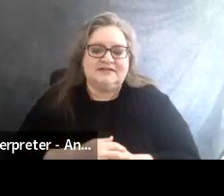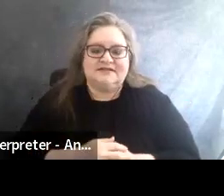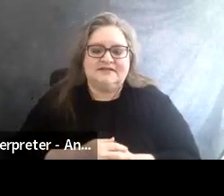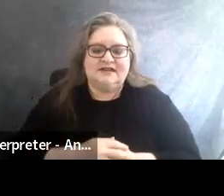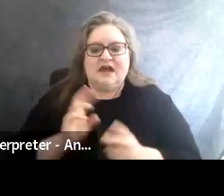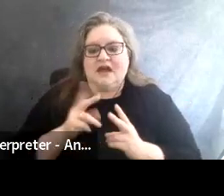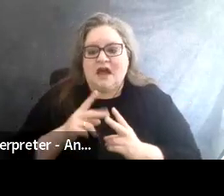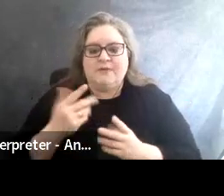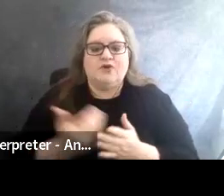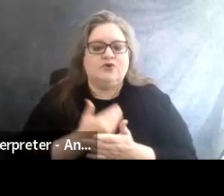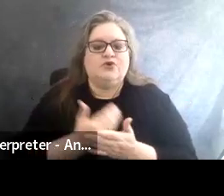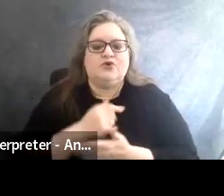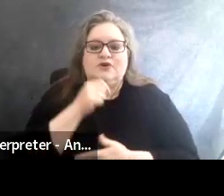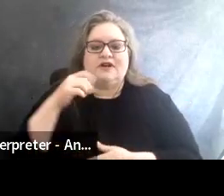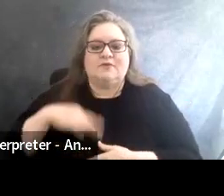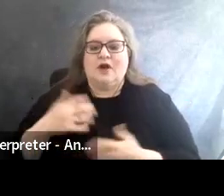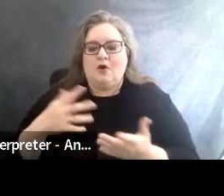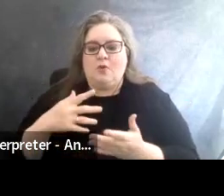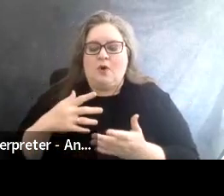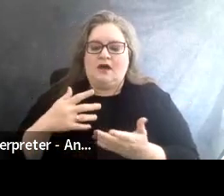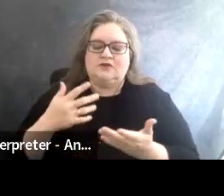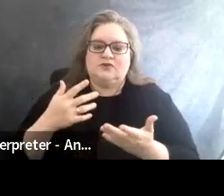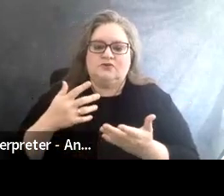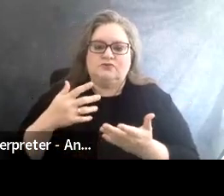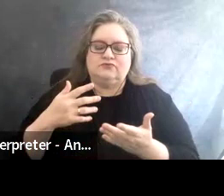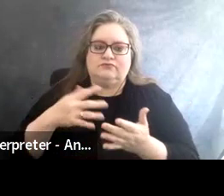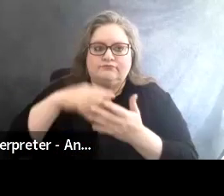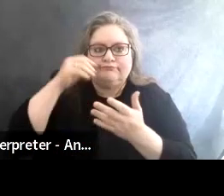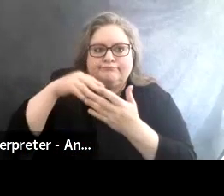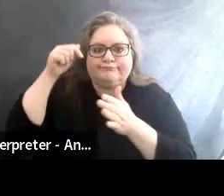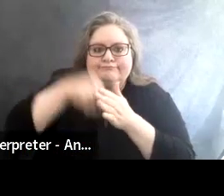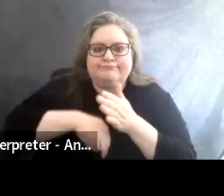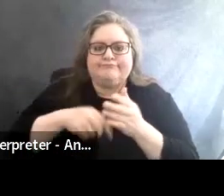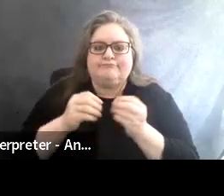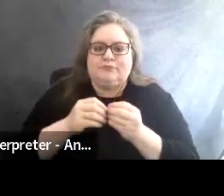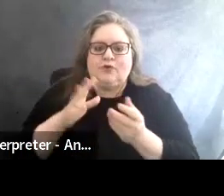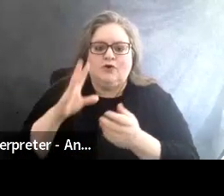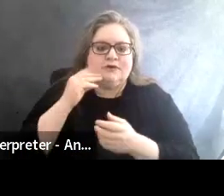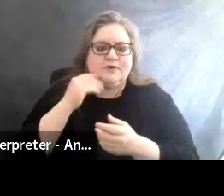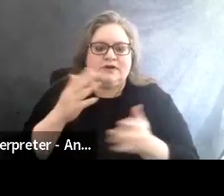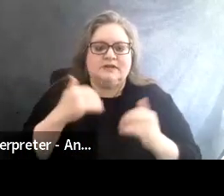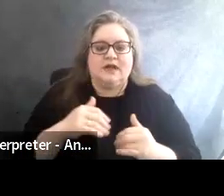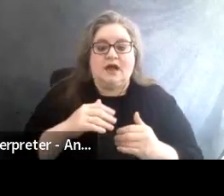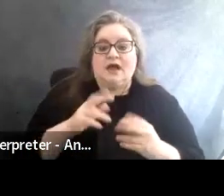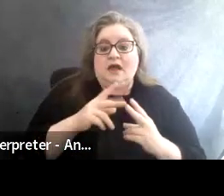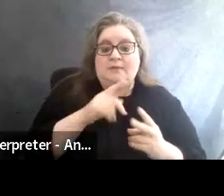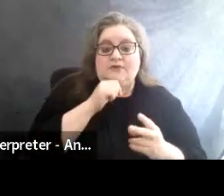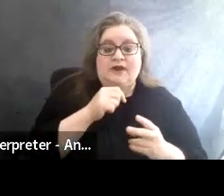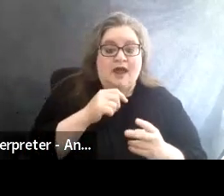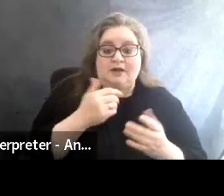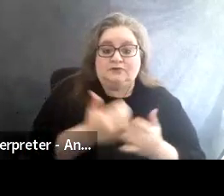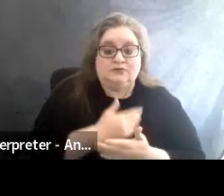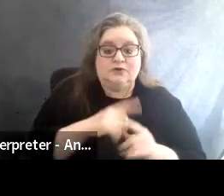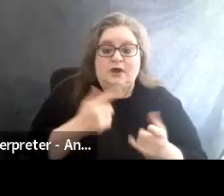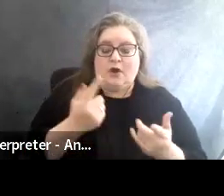Couple of you are new to nonprofits and want to deepen your knowledge and experience, right? Couple of you are not new, which is always great to just have